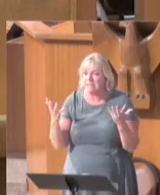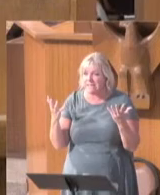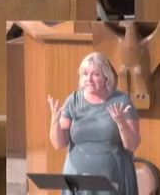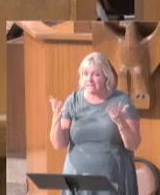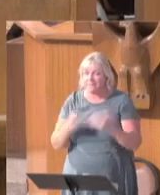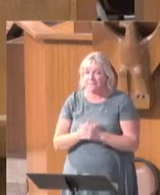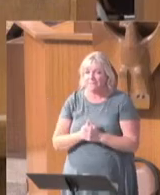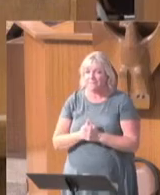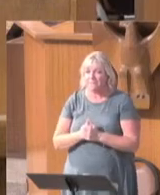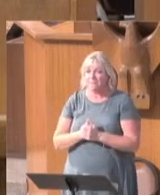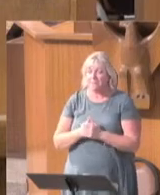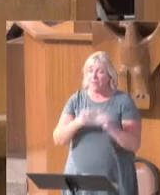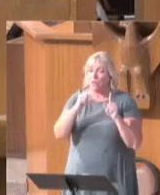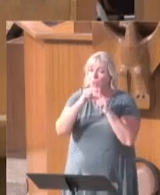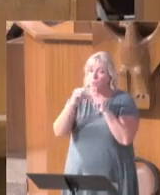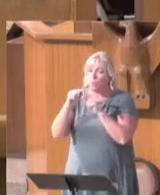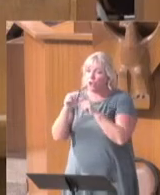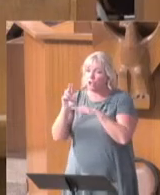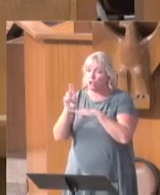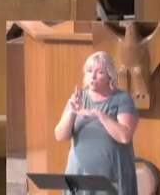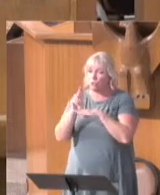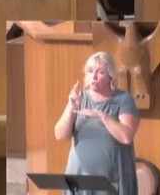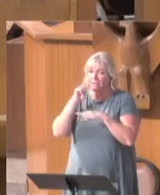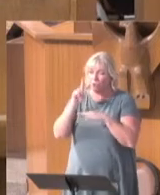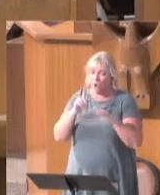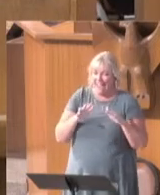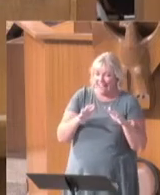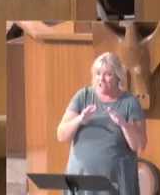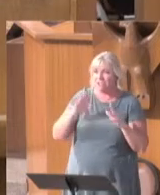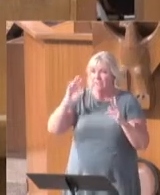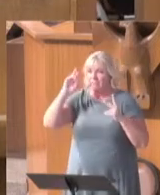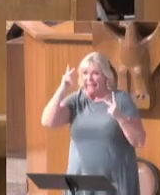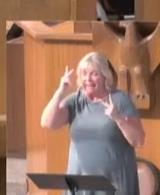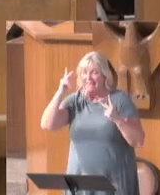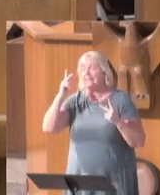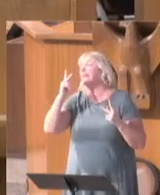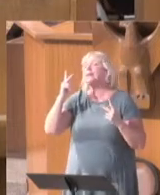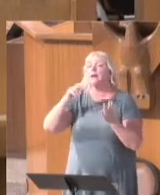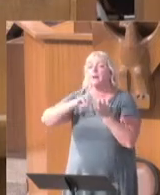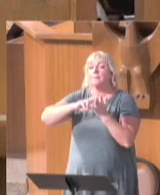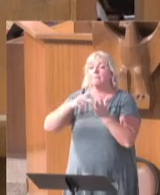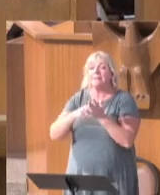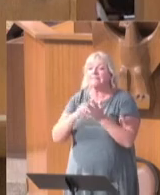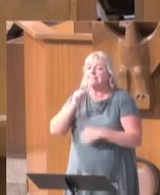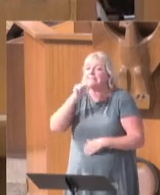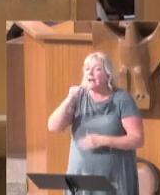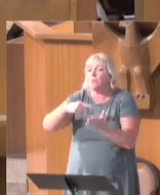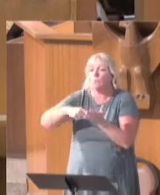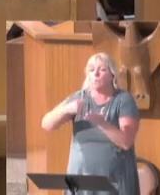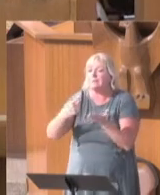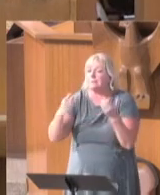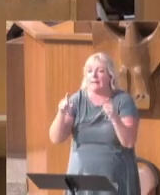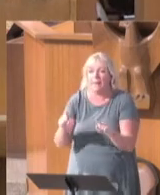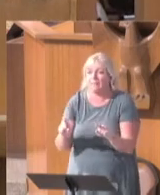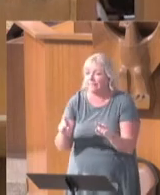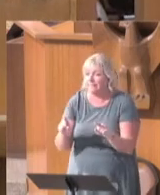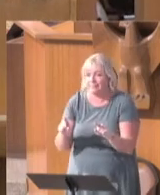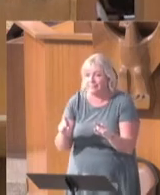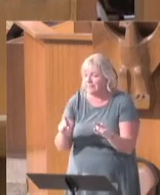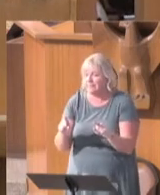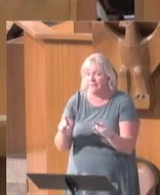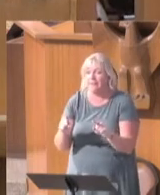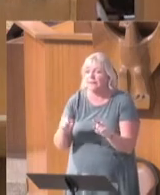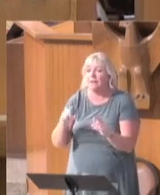The words used for anxious and panicky are in the Greek imperfect tense, meaning that this is not a one-time event